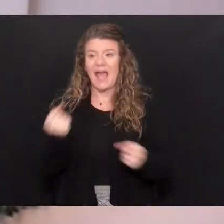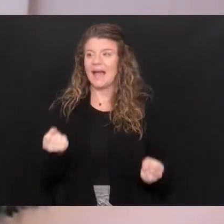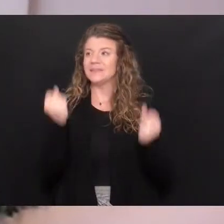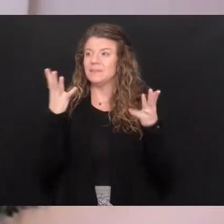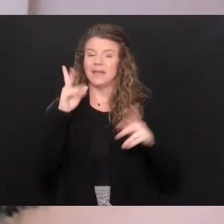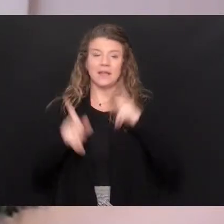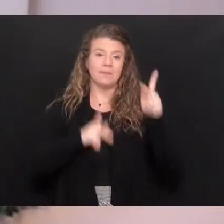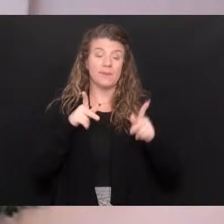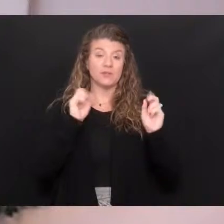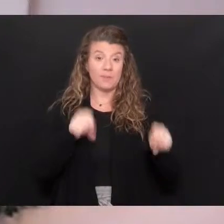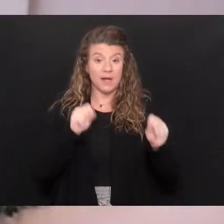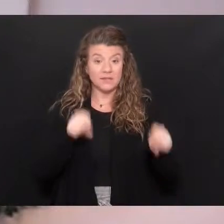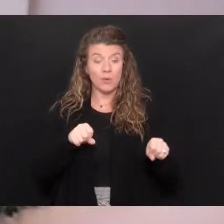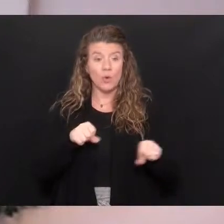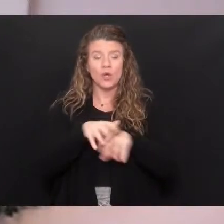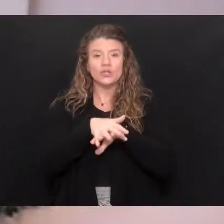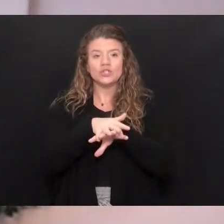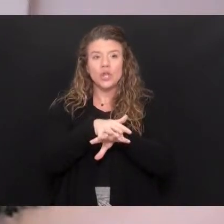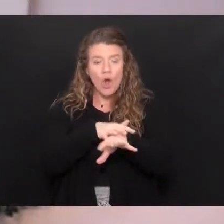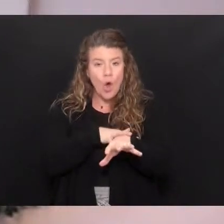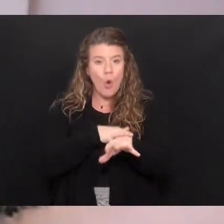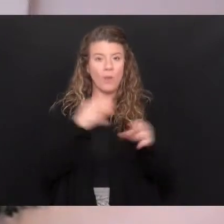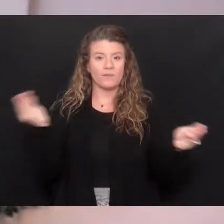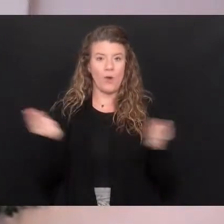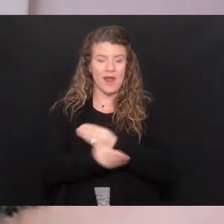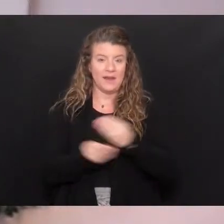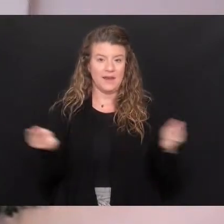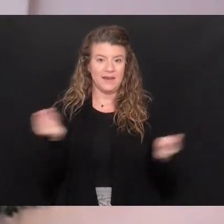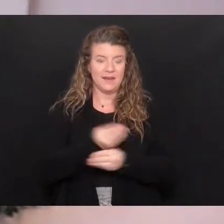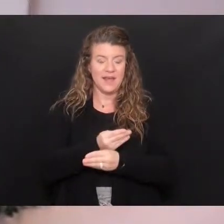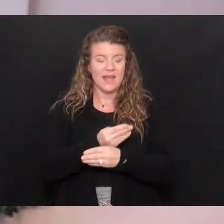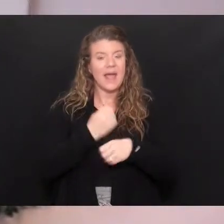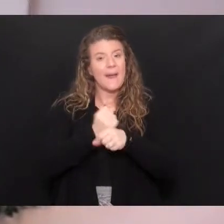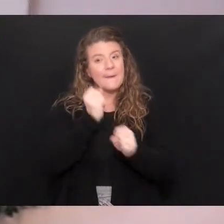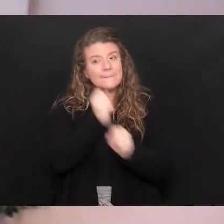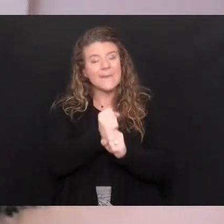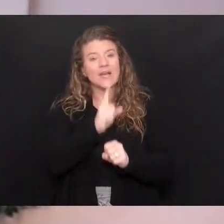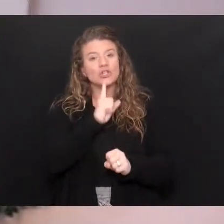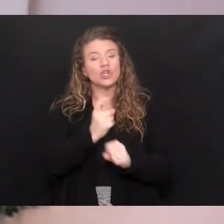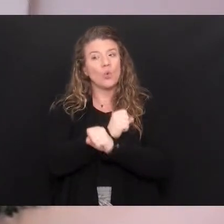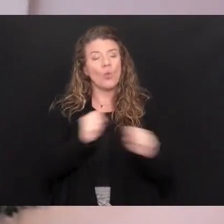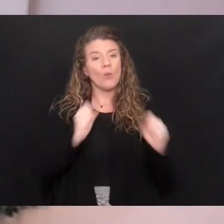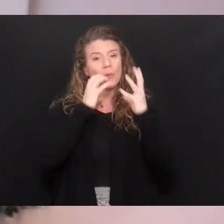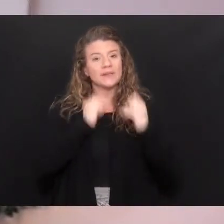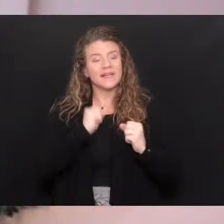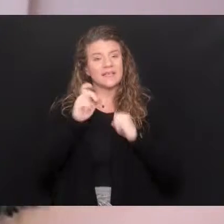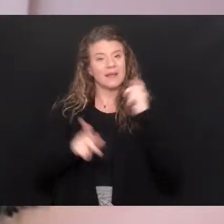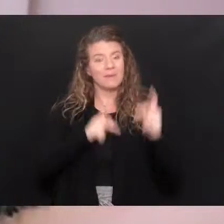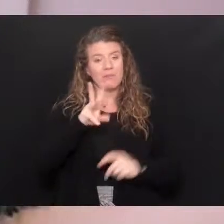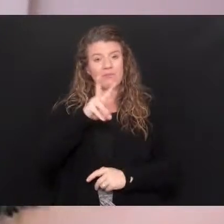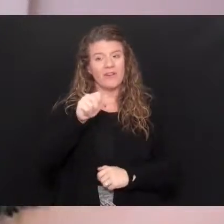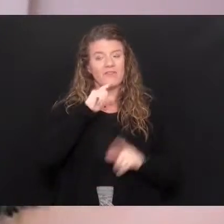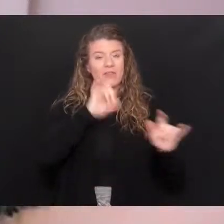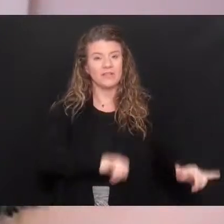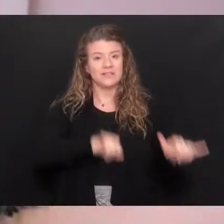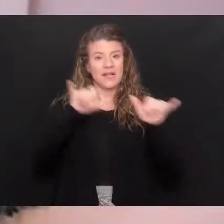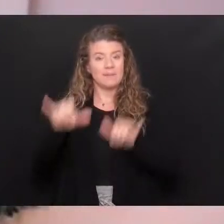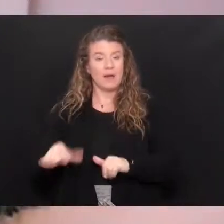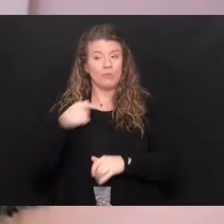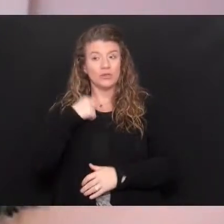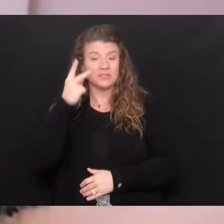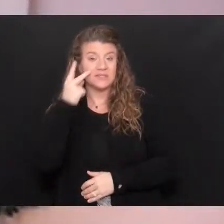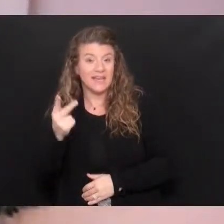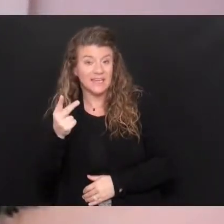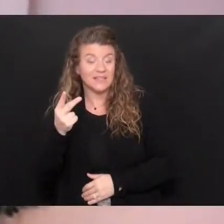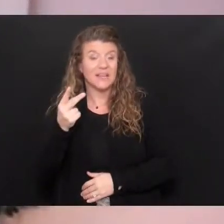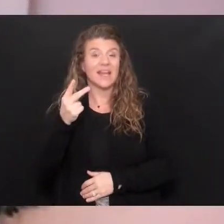people as possible, slow the spread down, and make sure that we are protecting West Virginia from the same kind of problems we're seeing in Michigan or we're